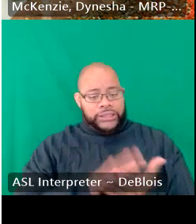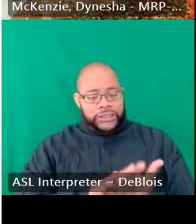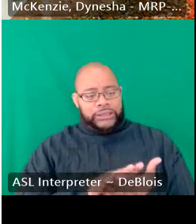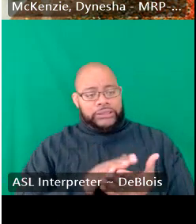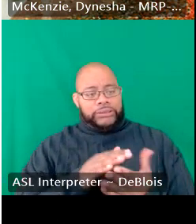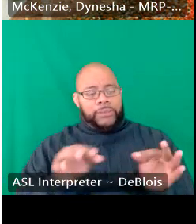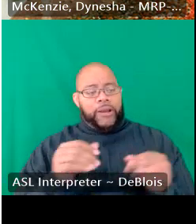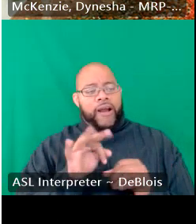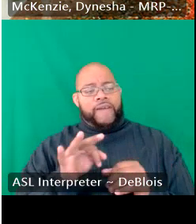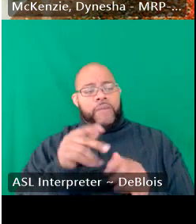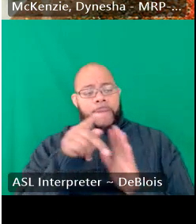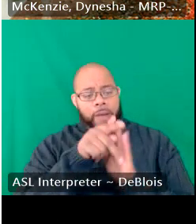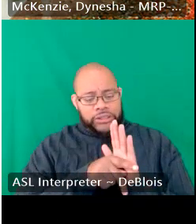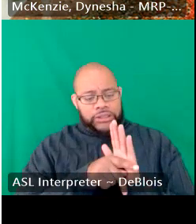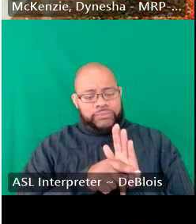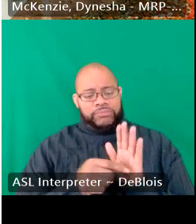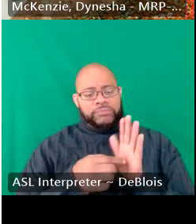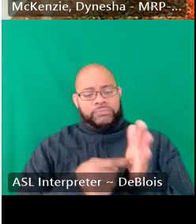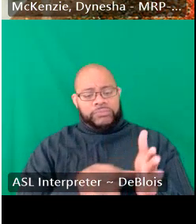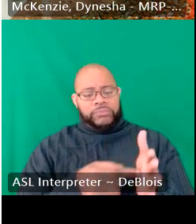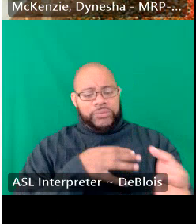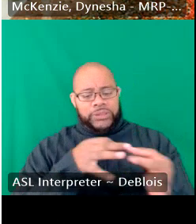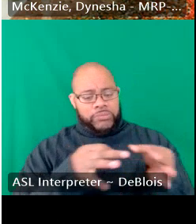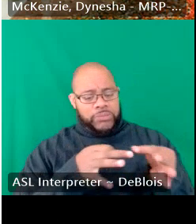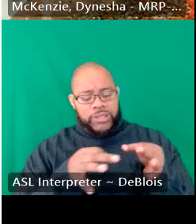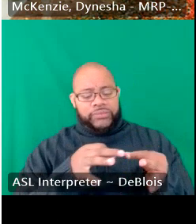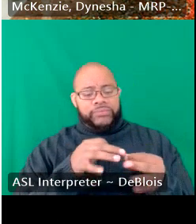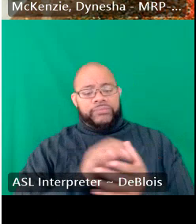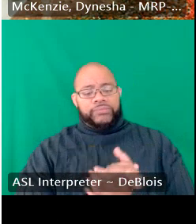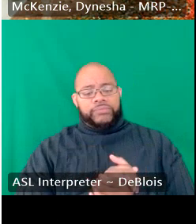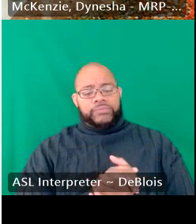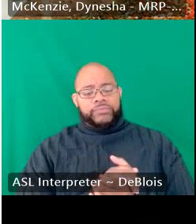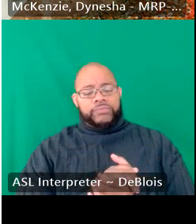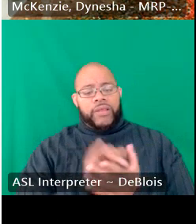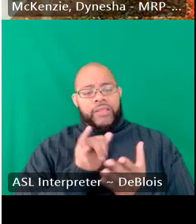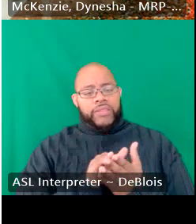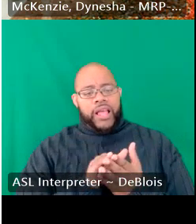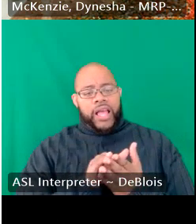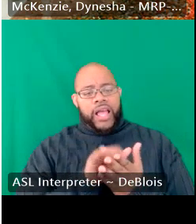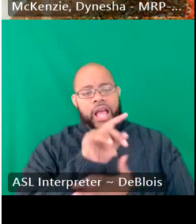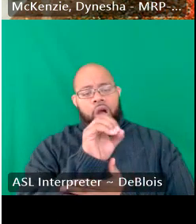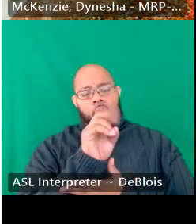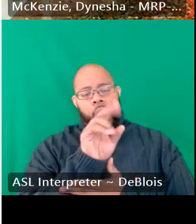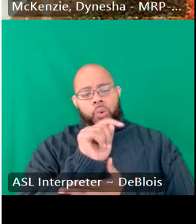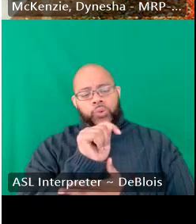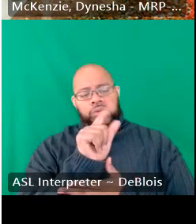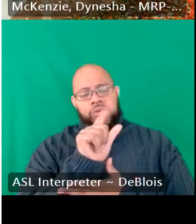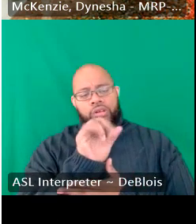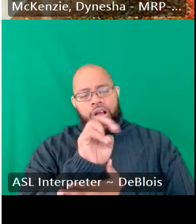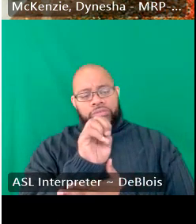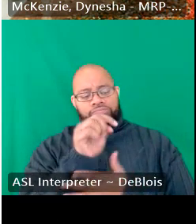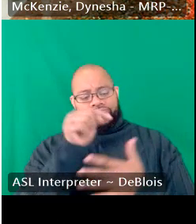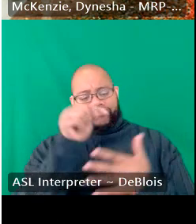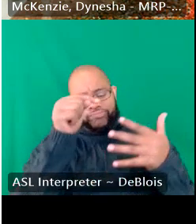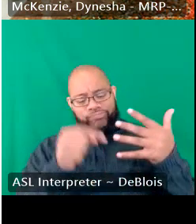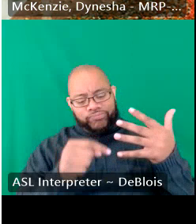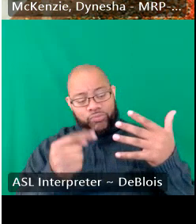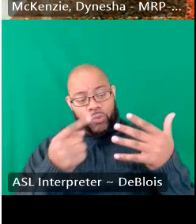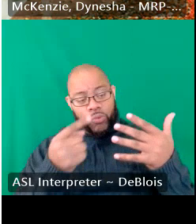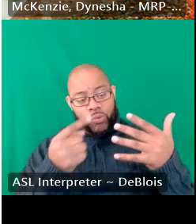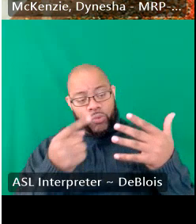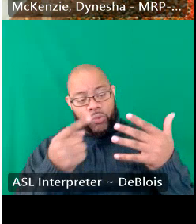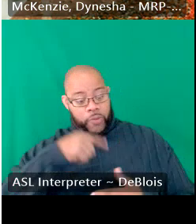say, here are the broad outlines of what we think, what we, the administration,